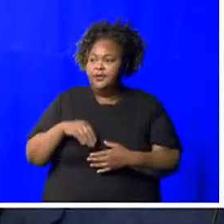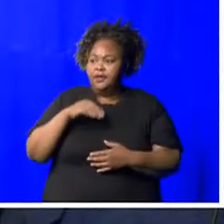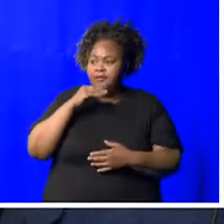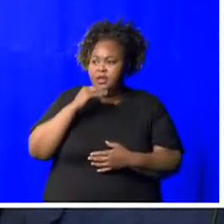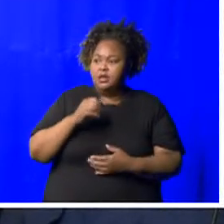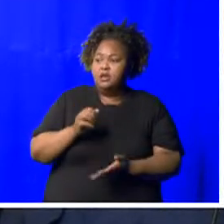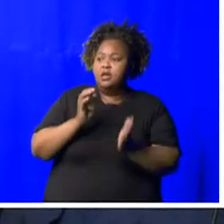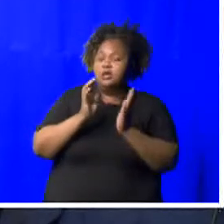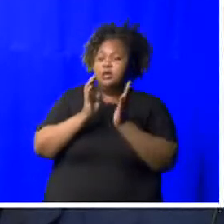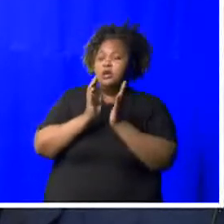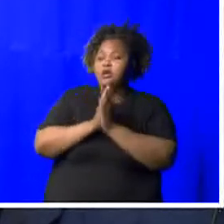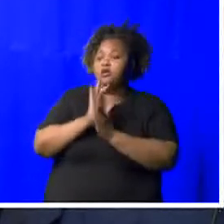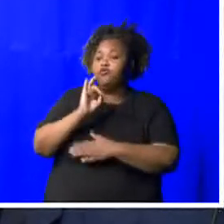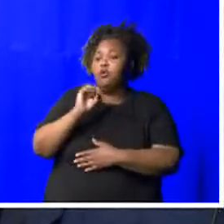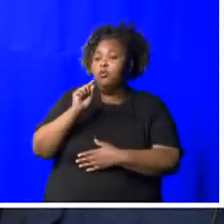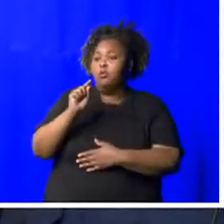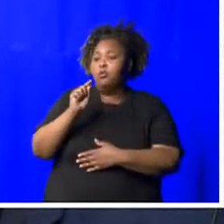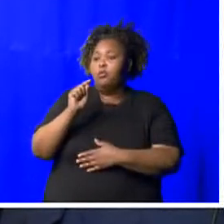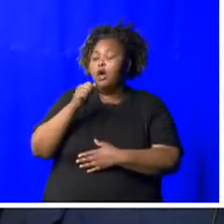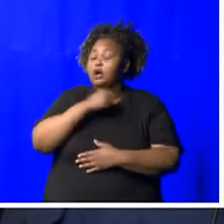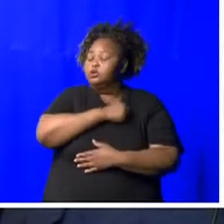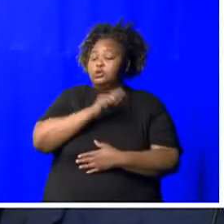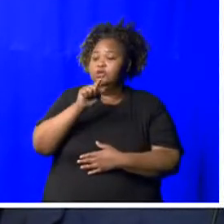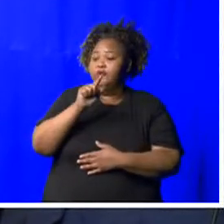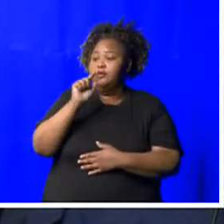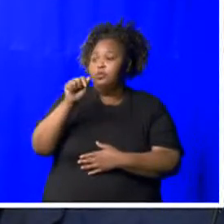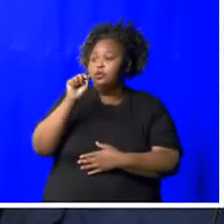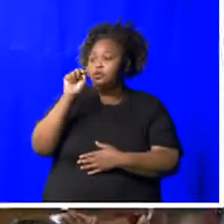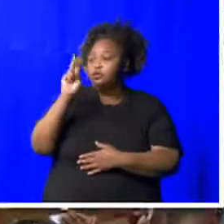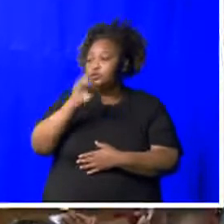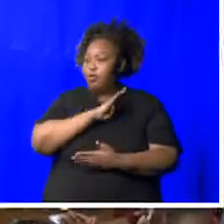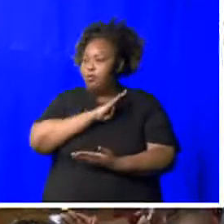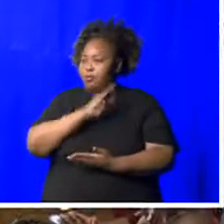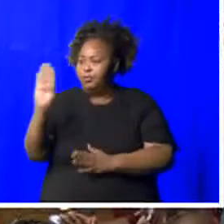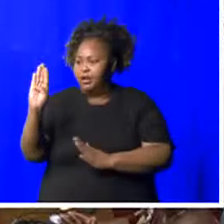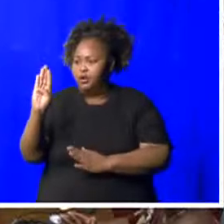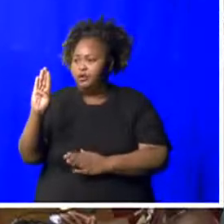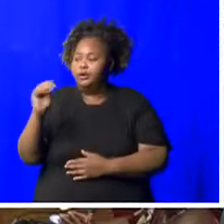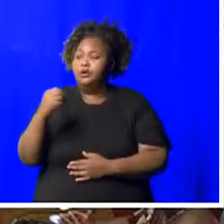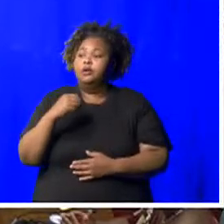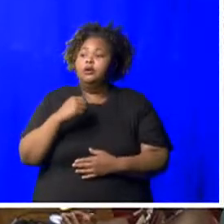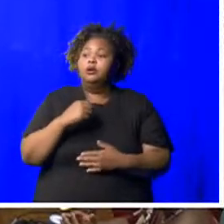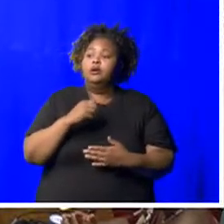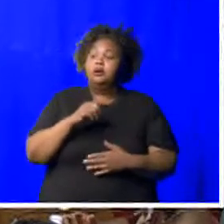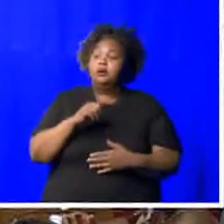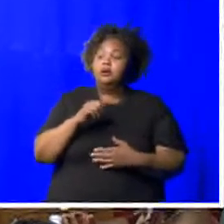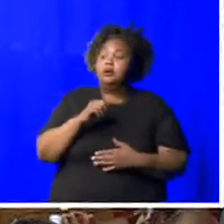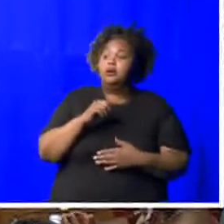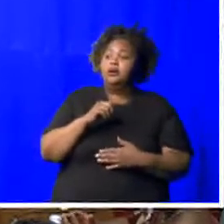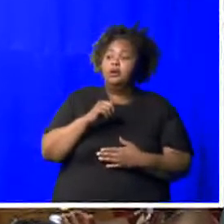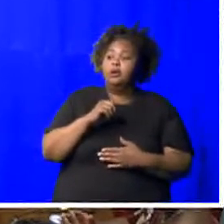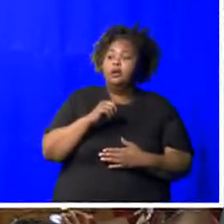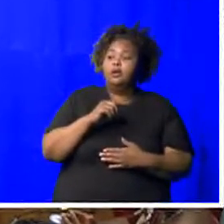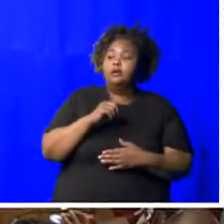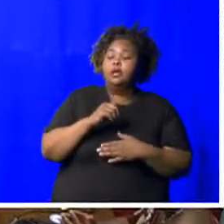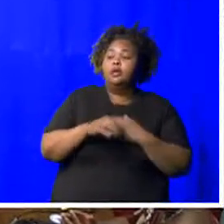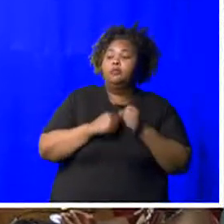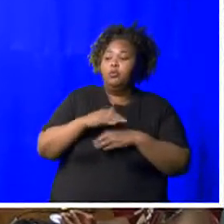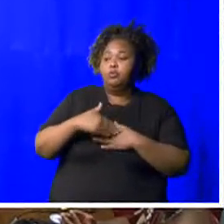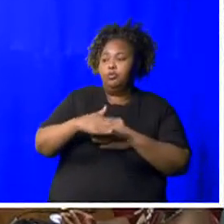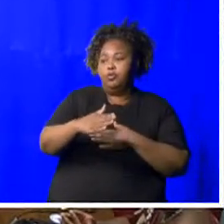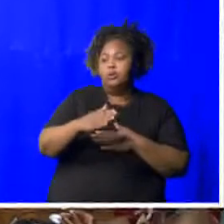billion emalangeni in 2023-2024 to about 8.09 billion in